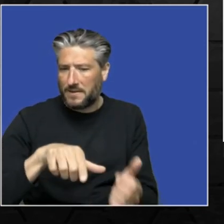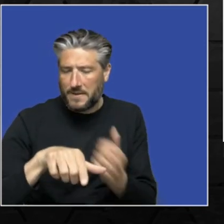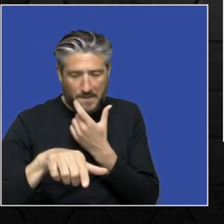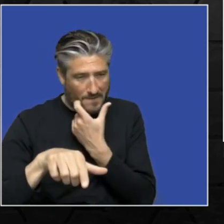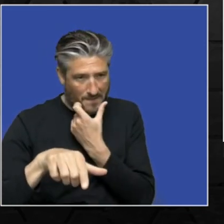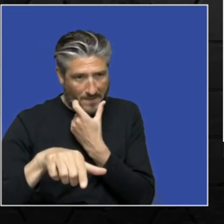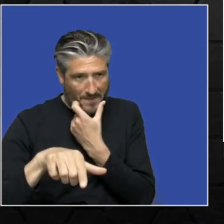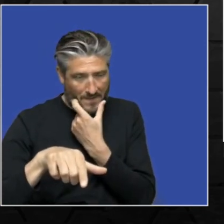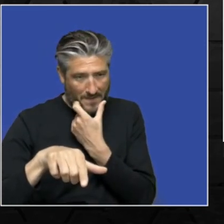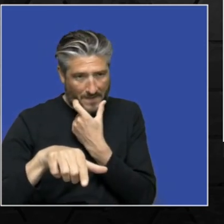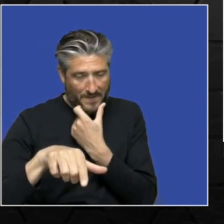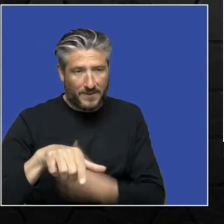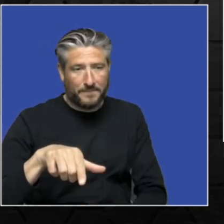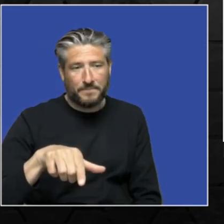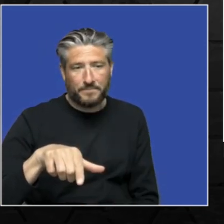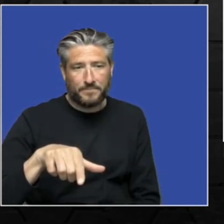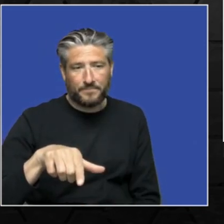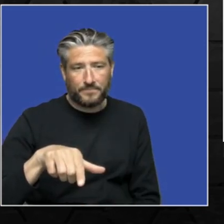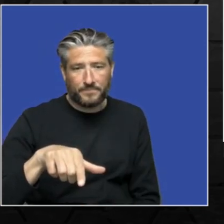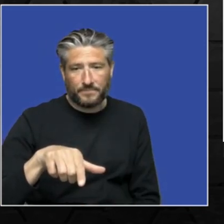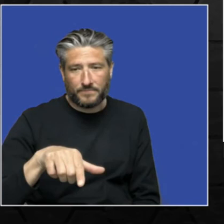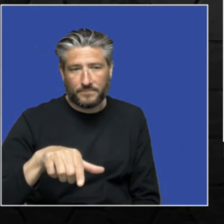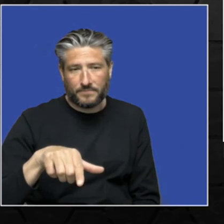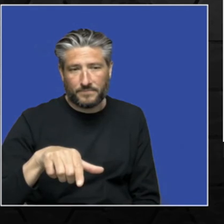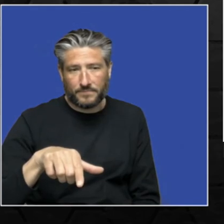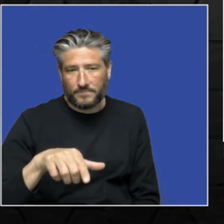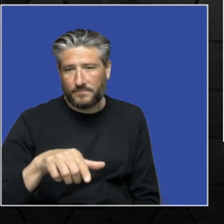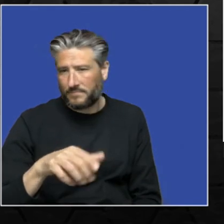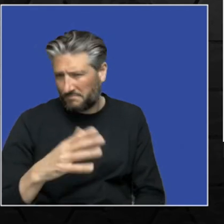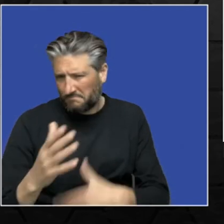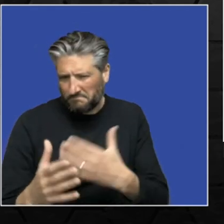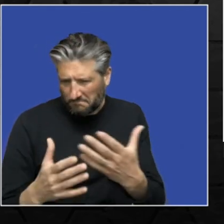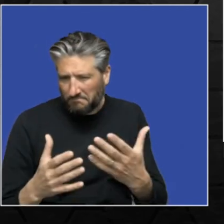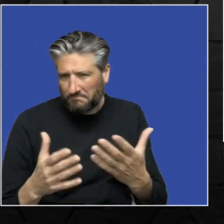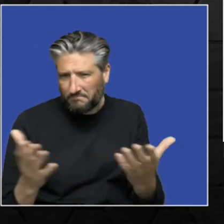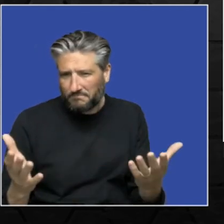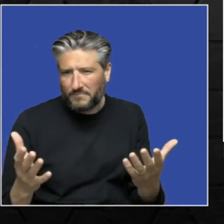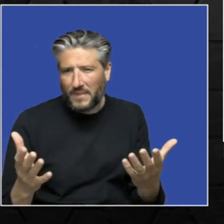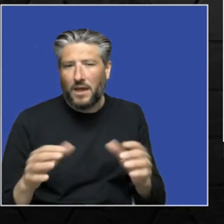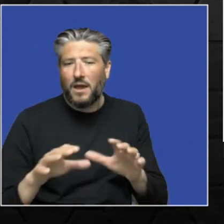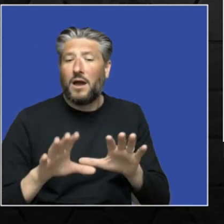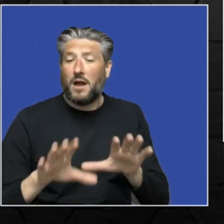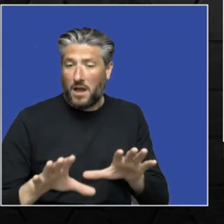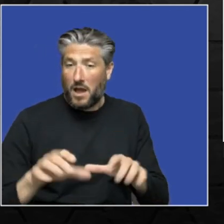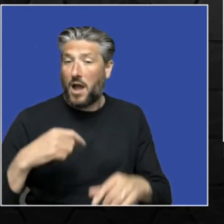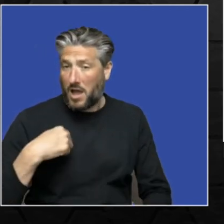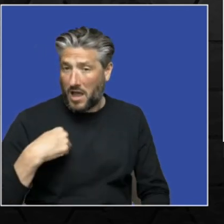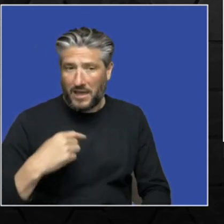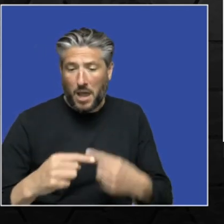so you do all the TF, IDF and stuff like that. Okay, and then I'm processing